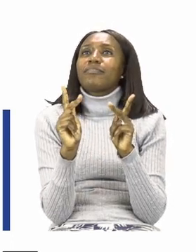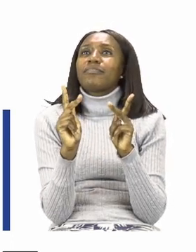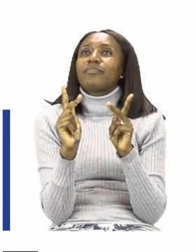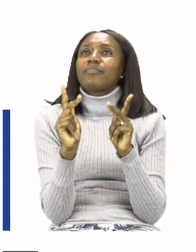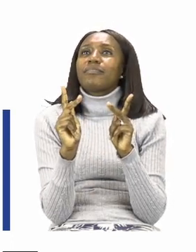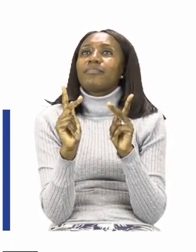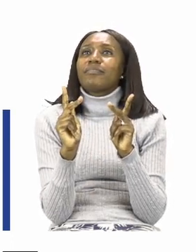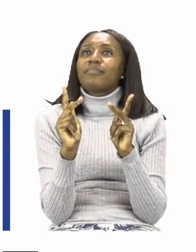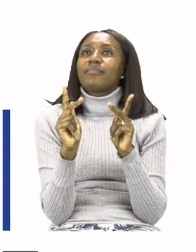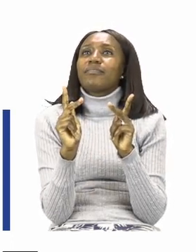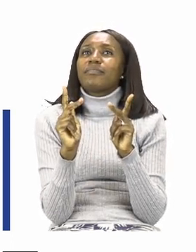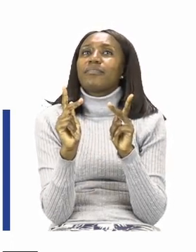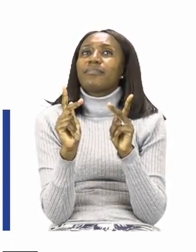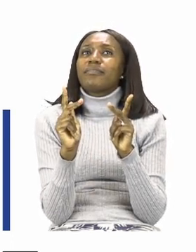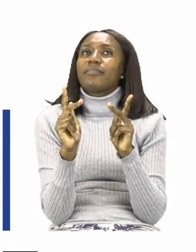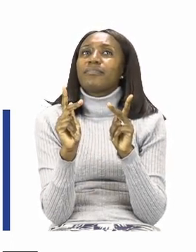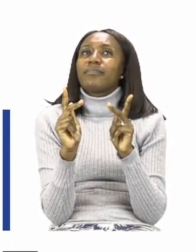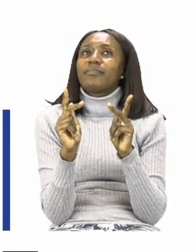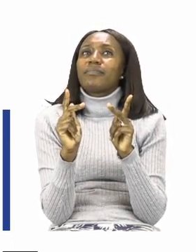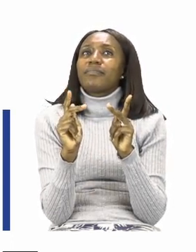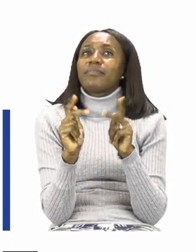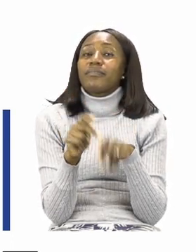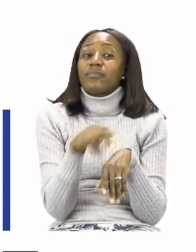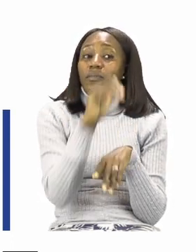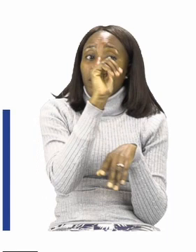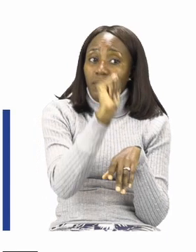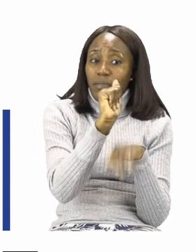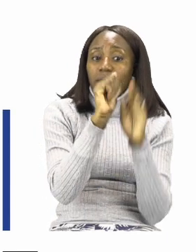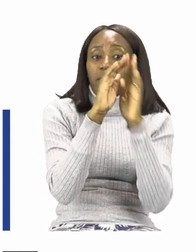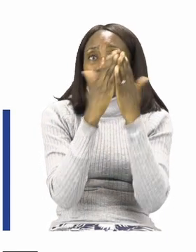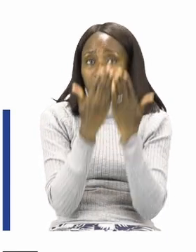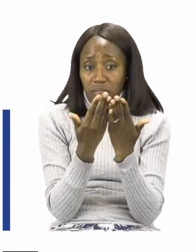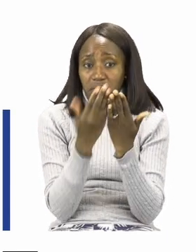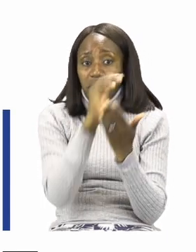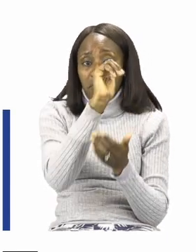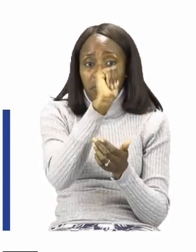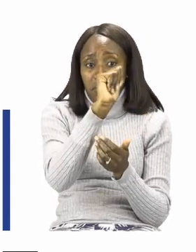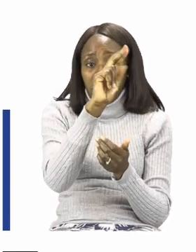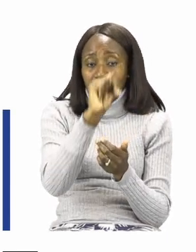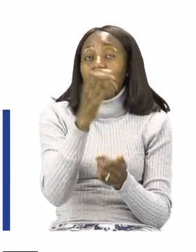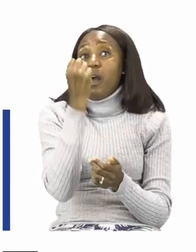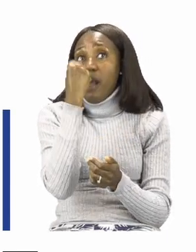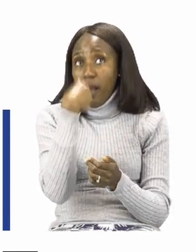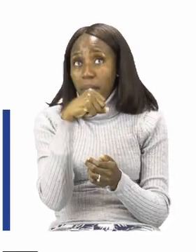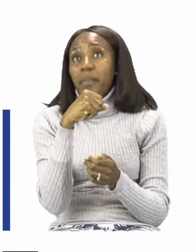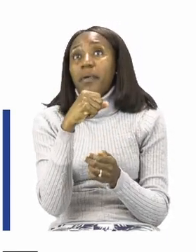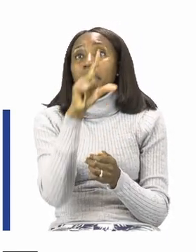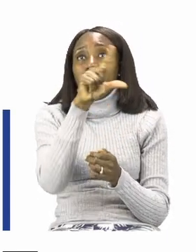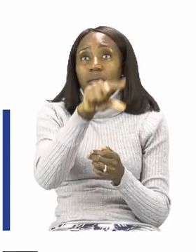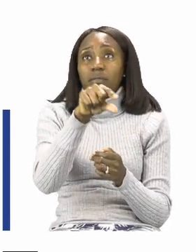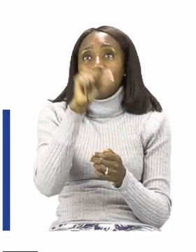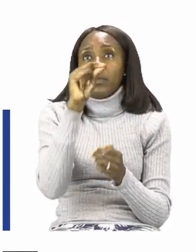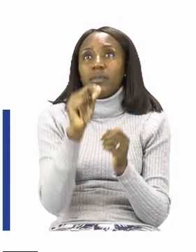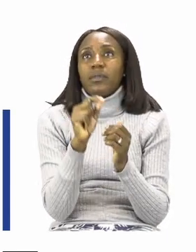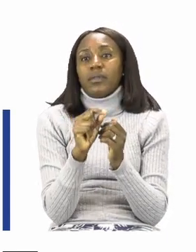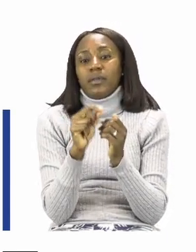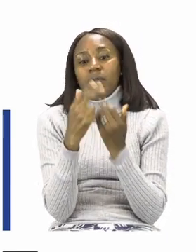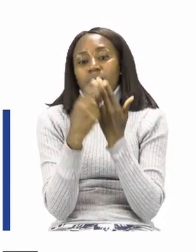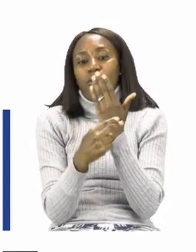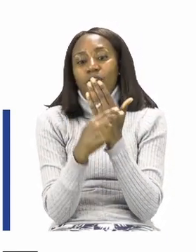we said a book, an apple, and the